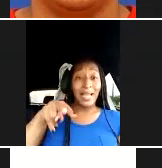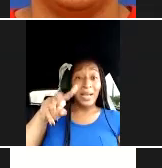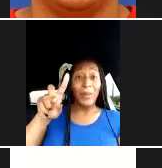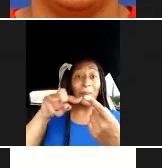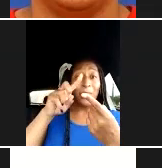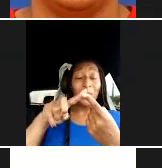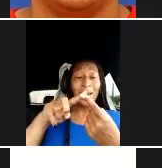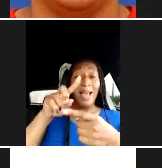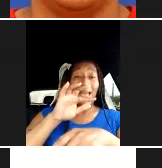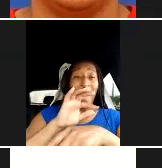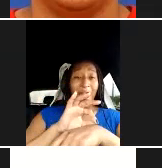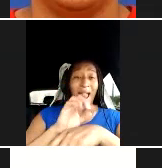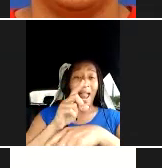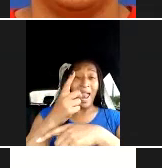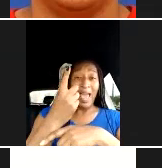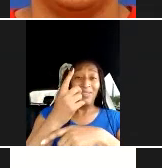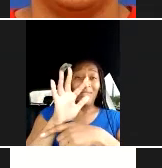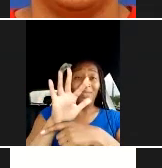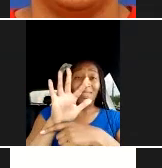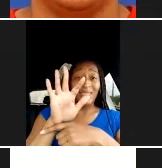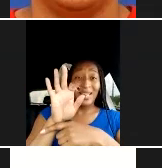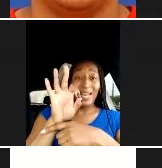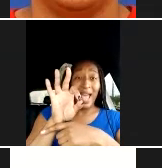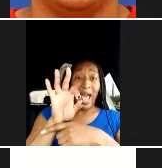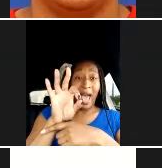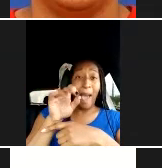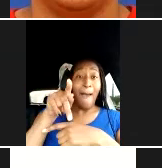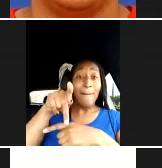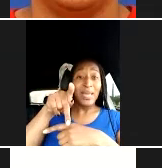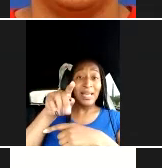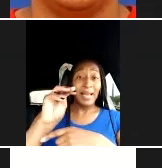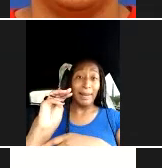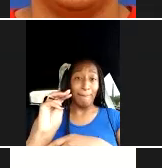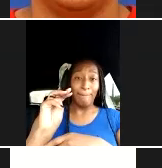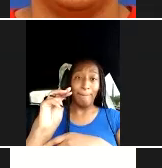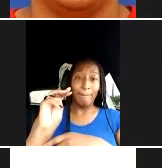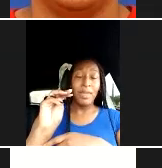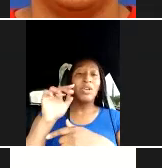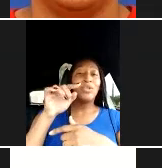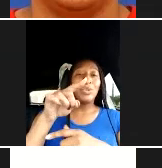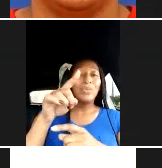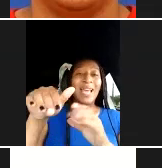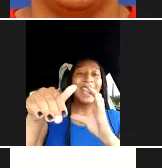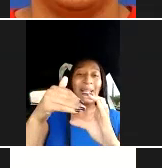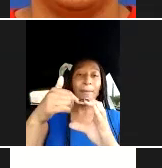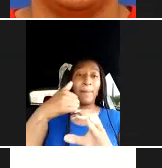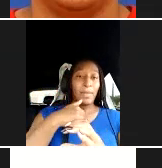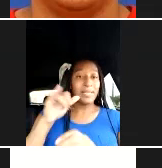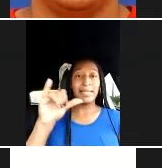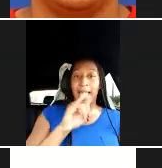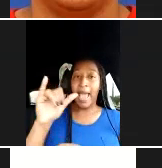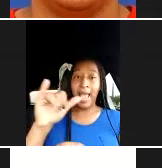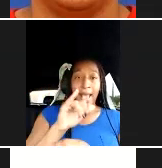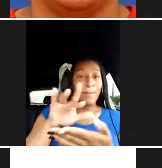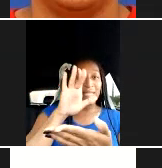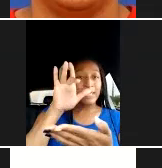You email it to me, just like you did for the midterm study guide. It's worth 10 bonus points toward